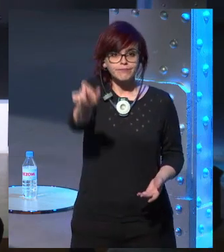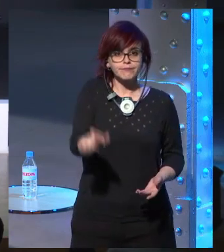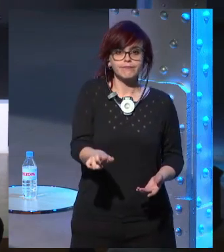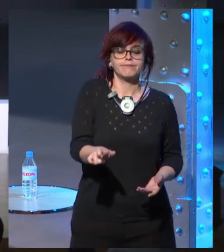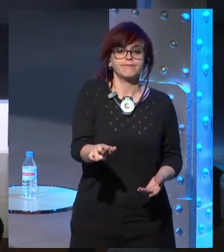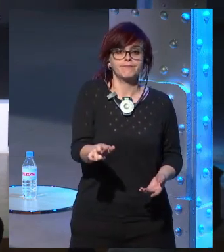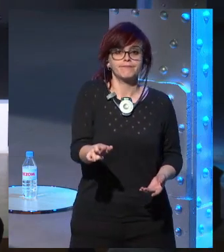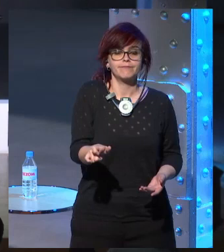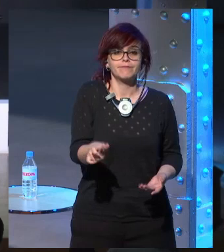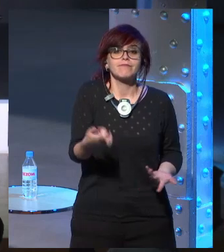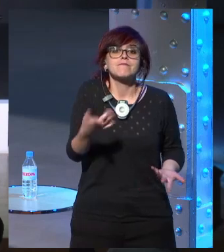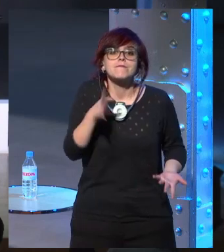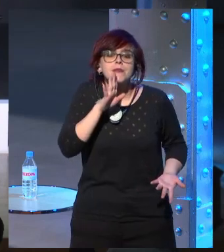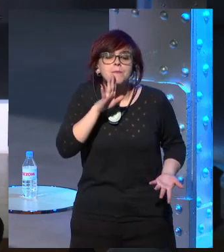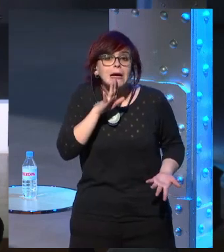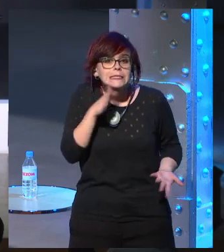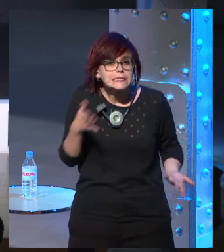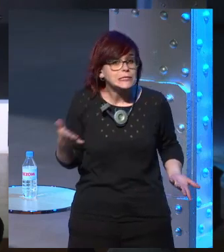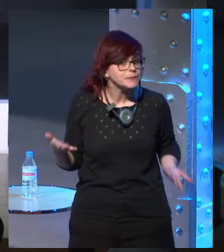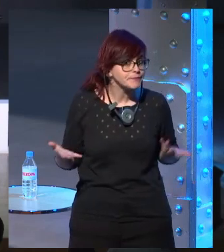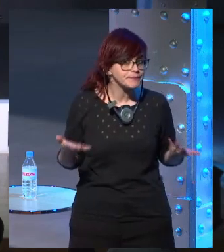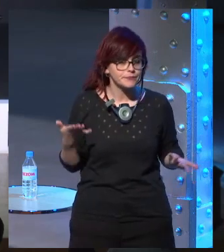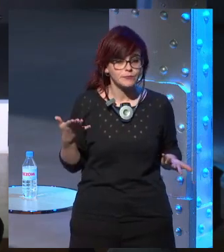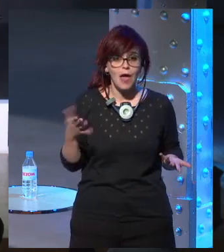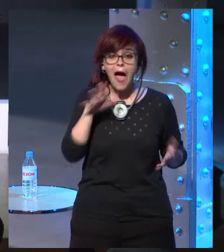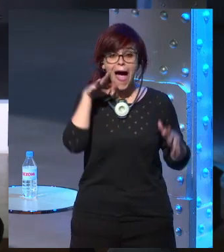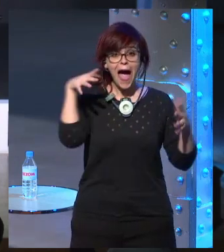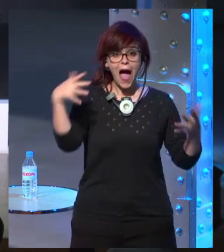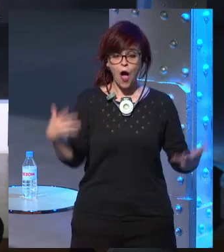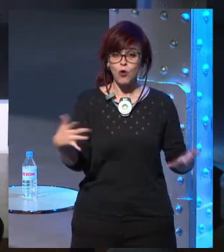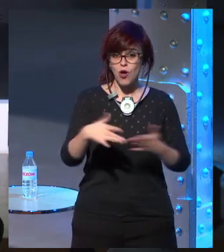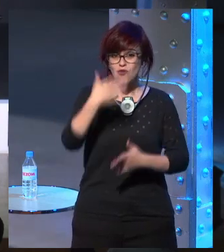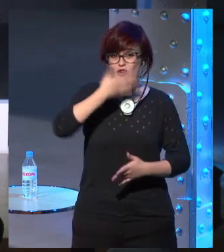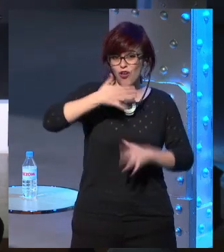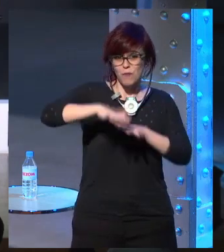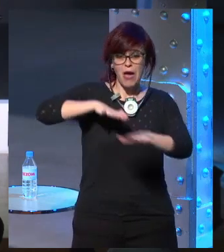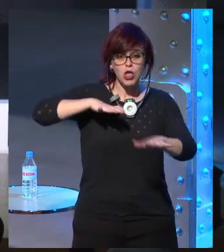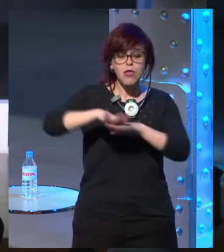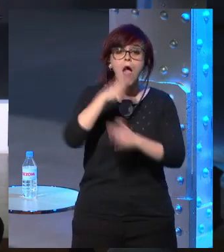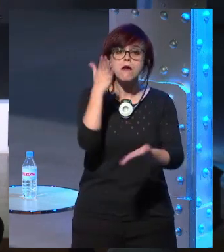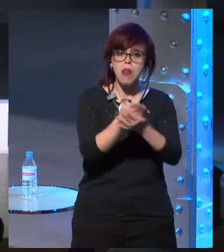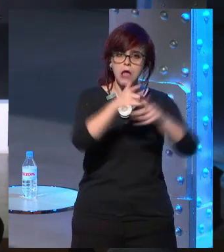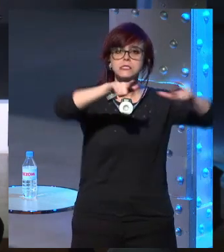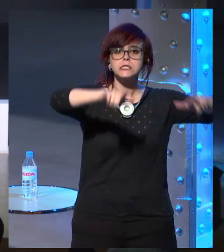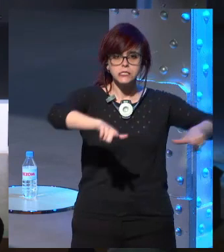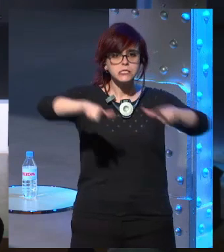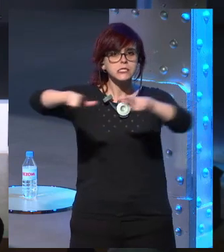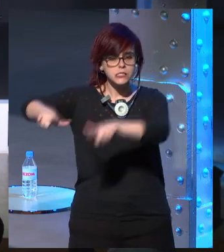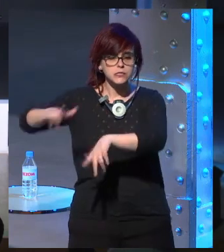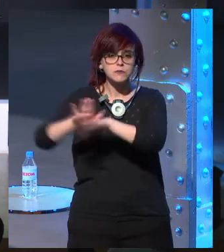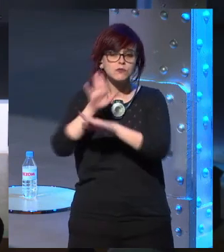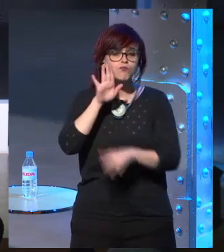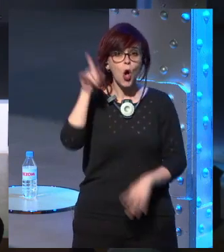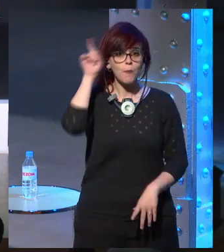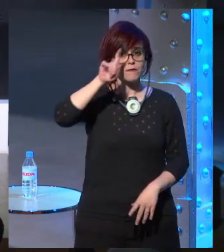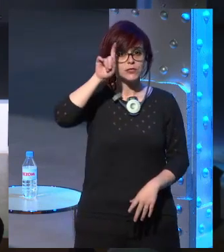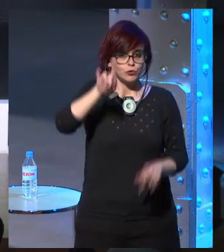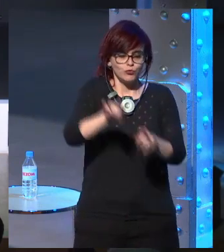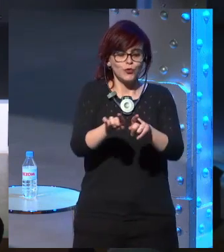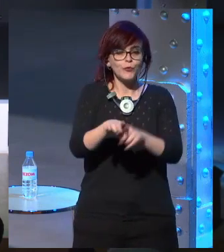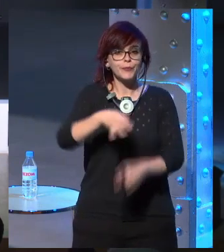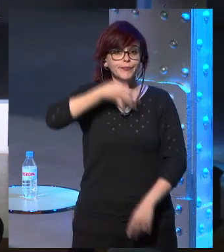Right now, in most of our schools, we still have classrooms where teachers stand up at the front and do what I'm doing now, which